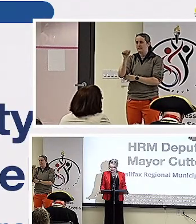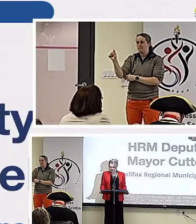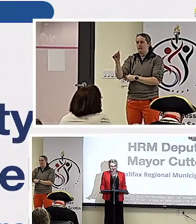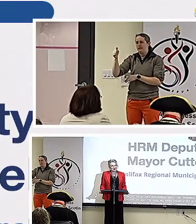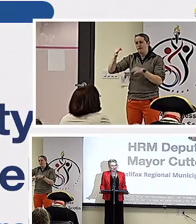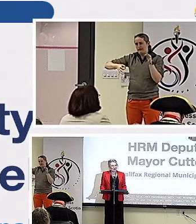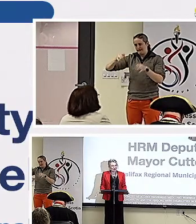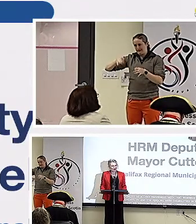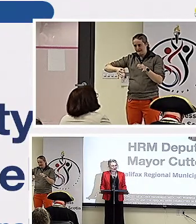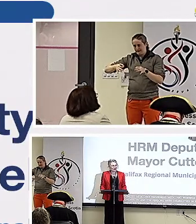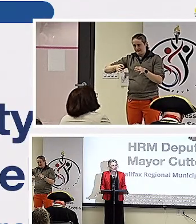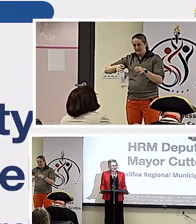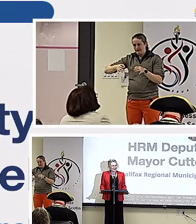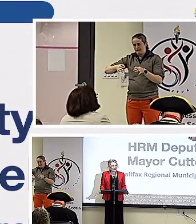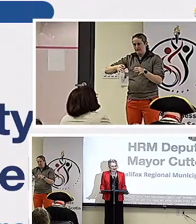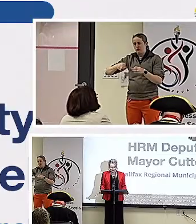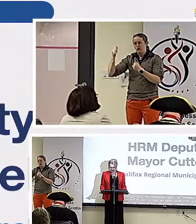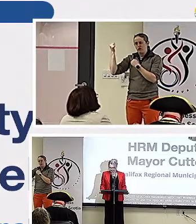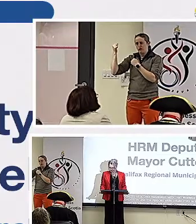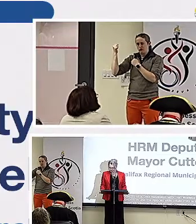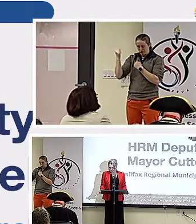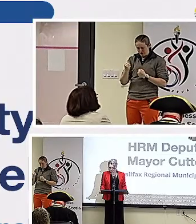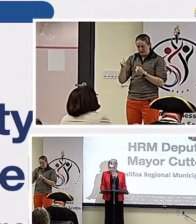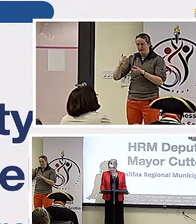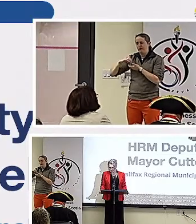Justice, Stronger Together.